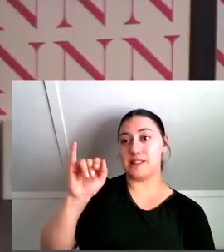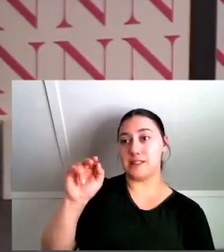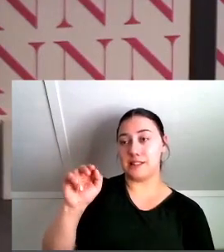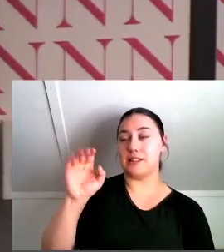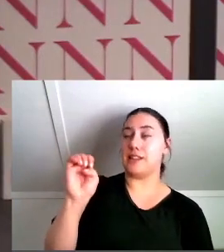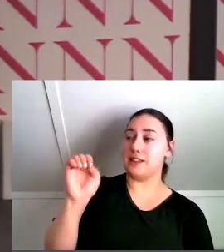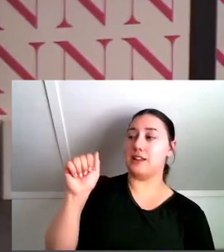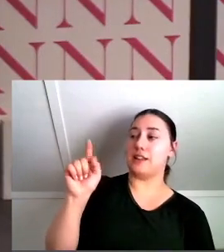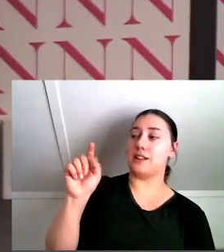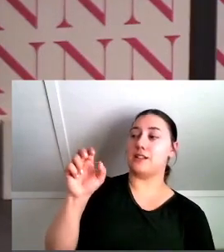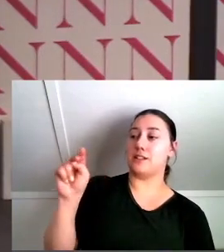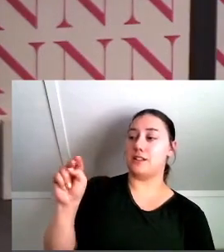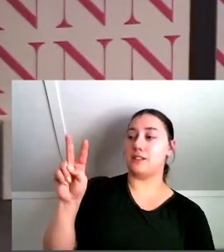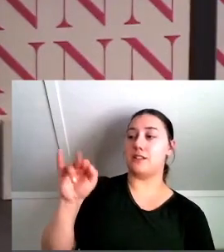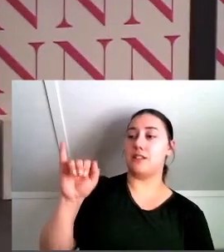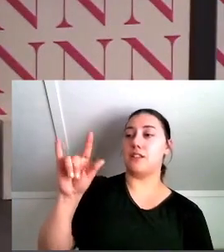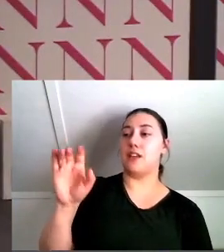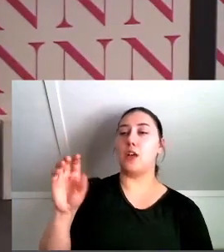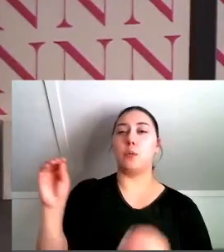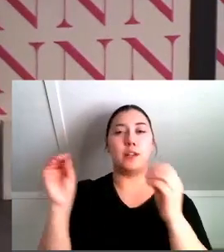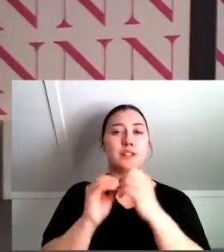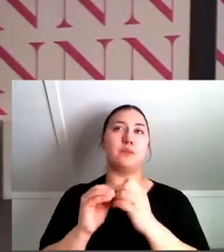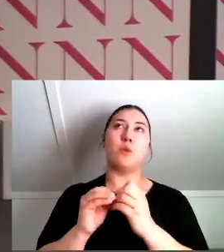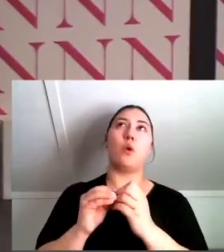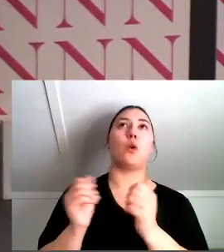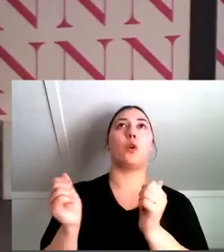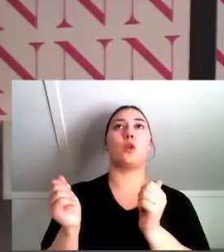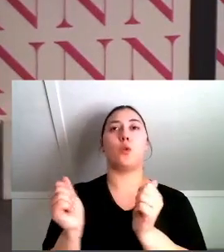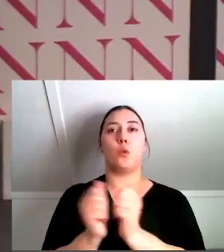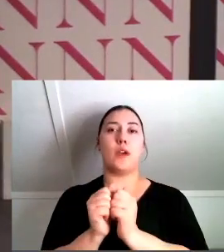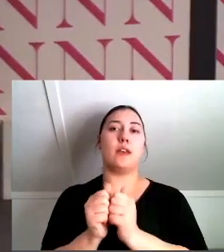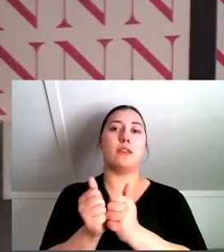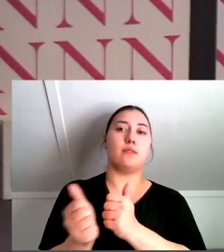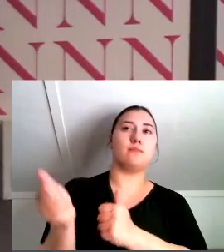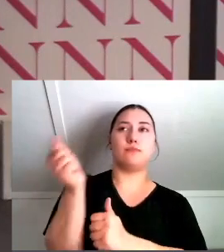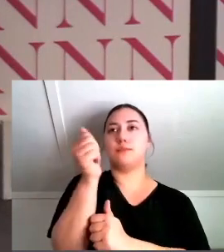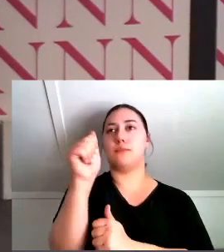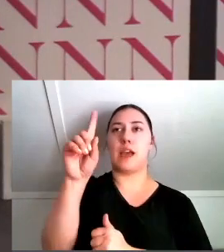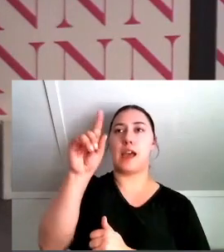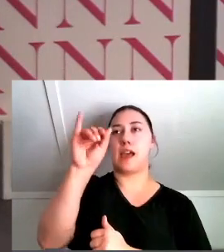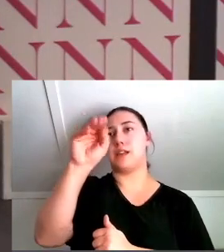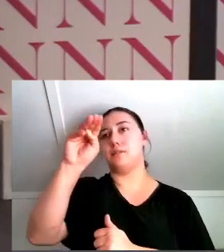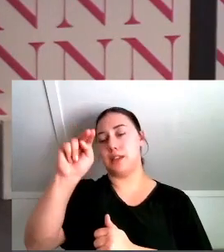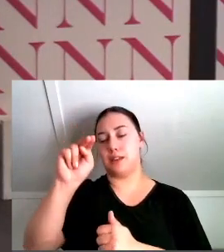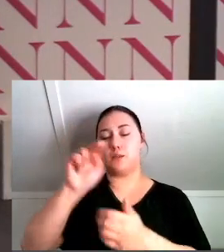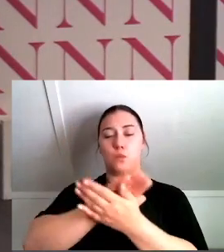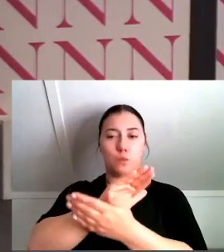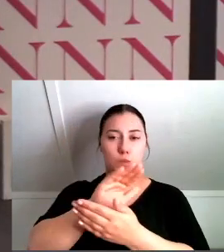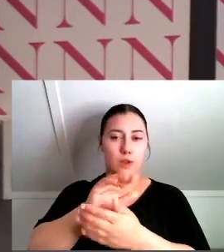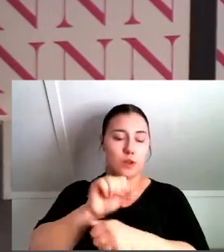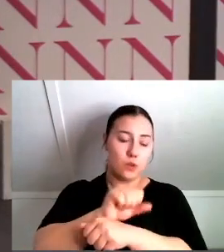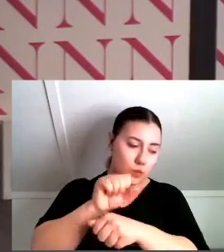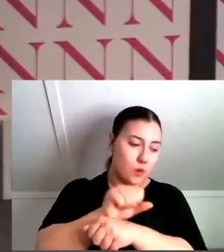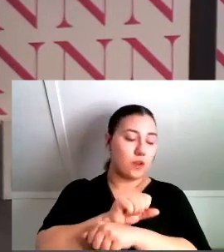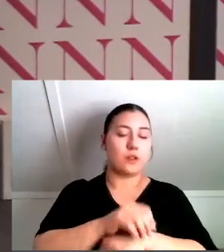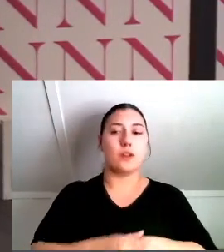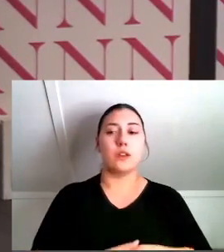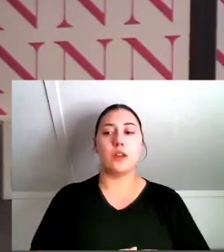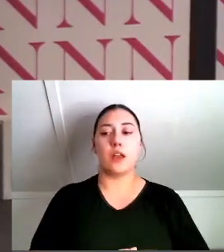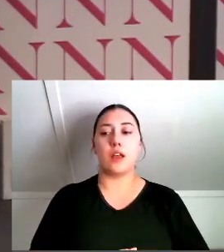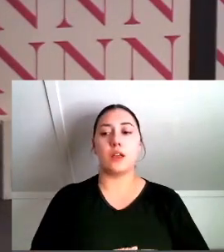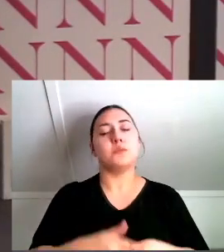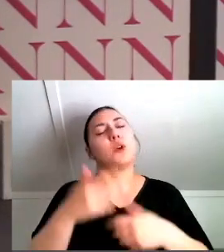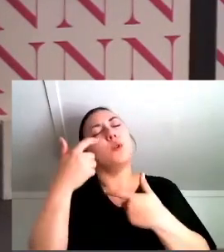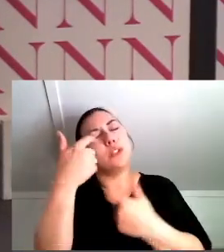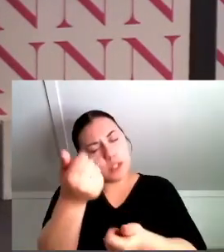like administrative-ish, like curating kind of perspective. So it's interesting. The work I do with graduate students is probably the closest